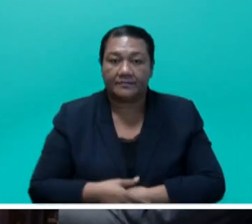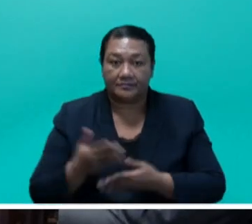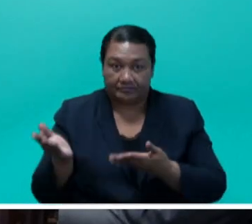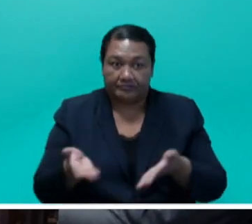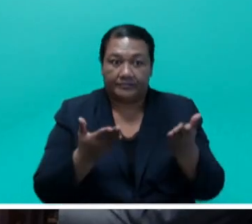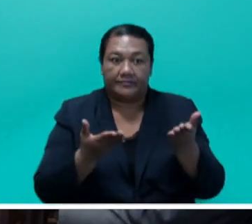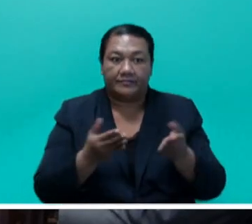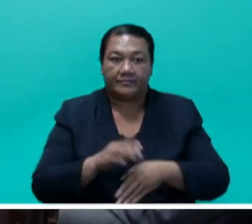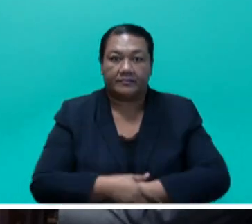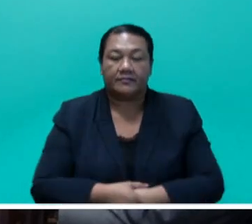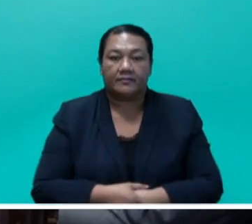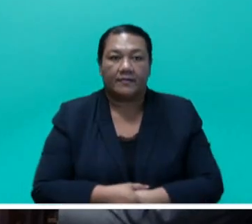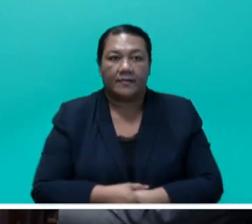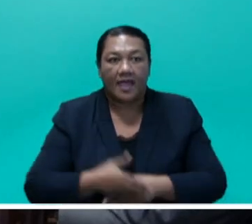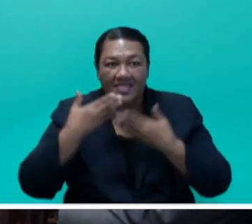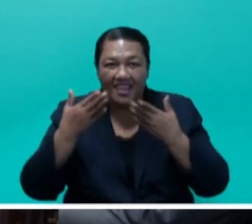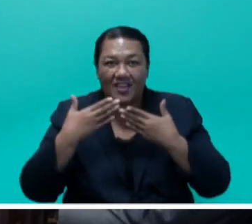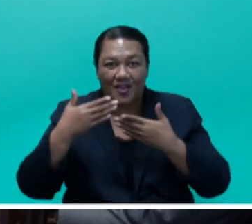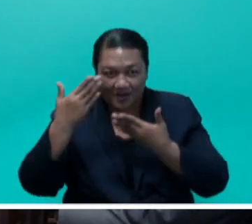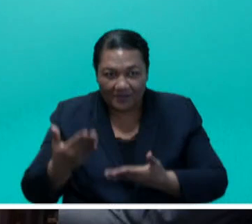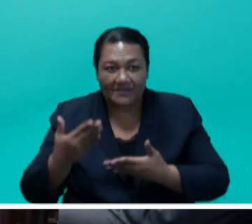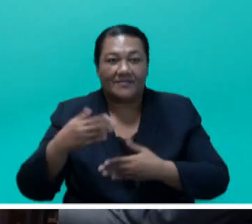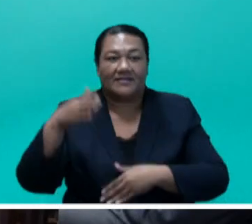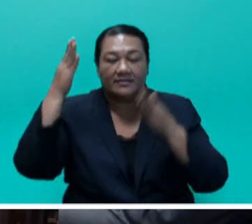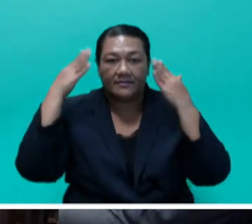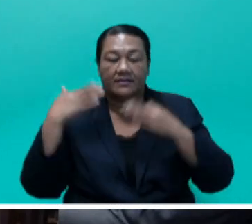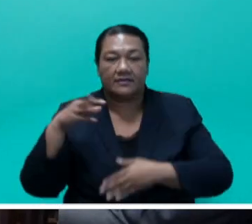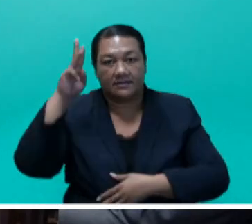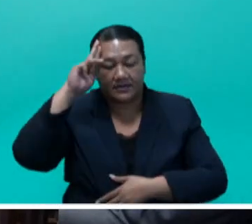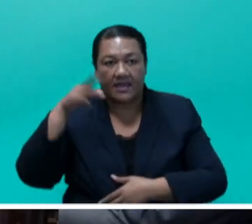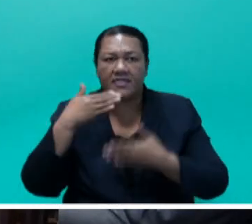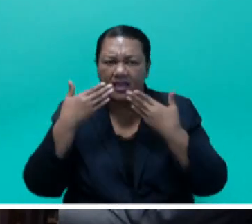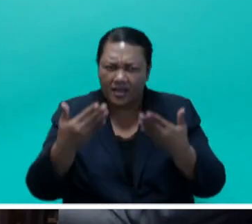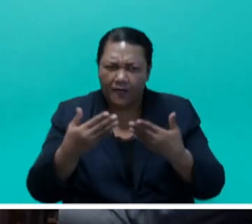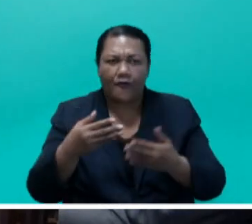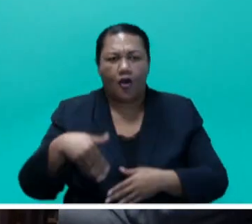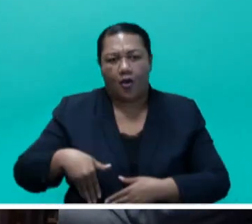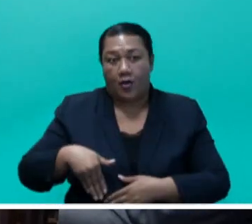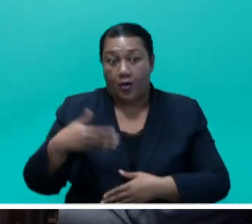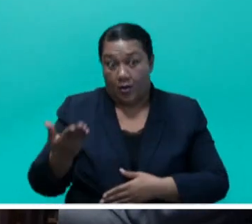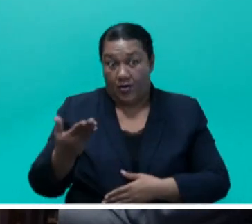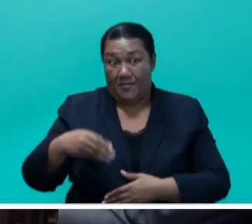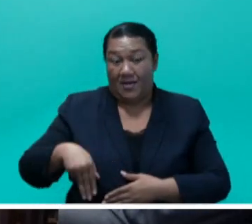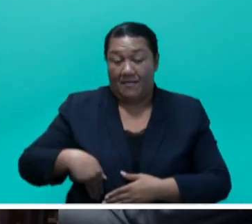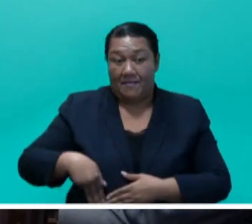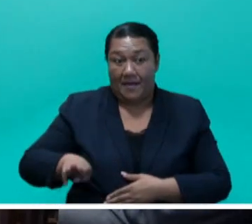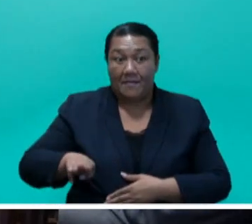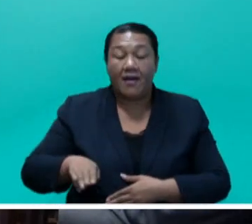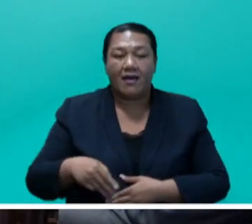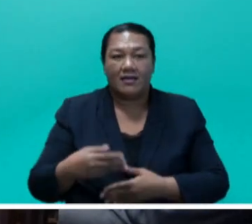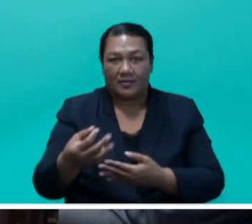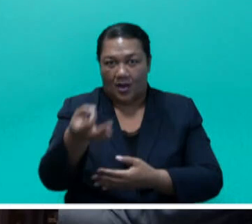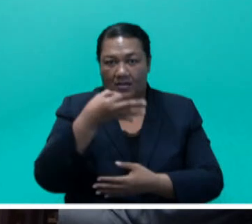Thank you, Honourable Speaker, sir, and I thank the Honourable Member for his question. So